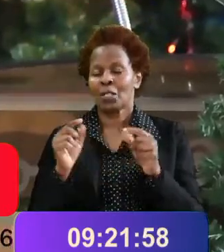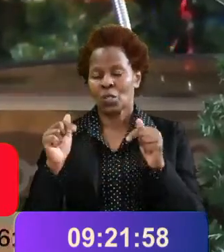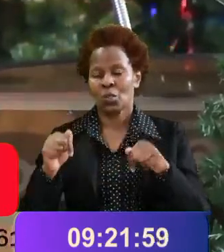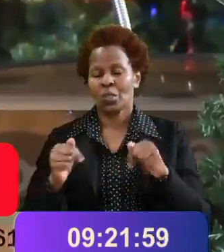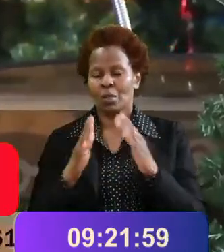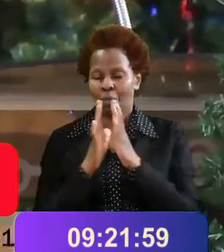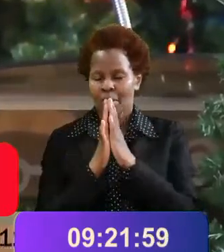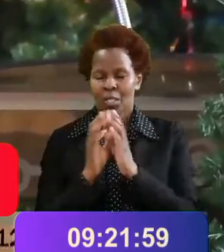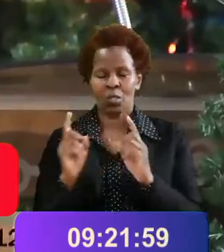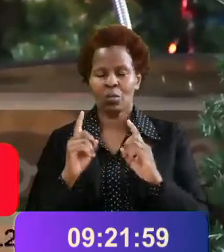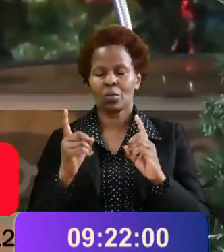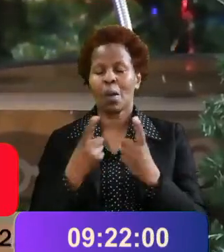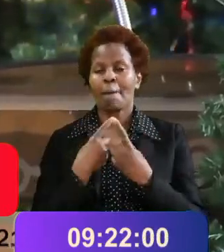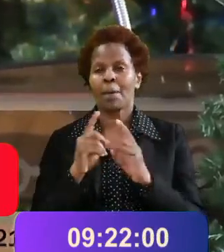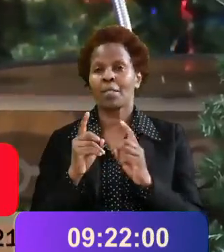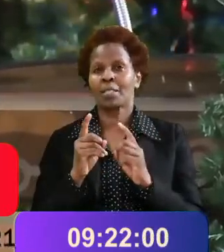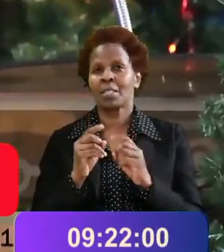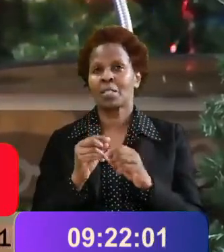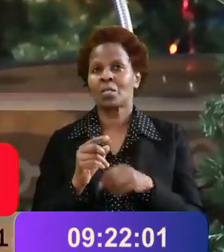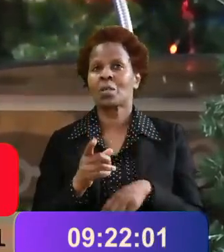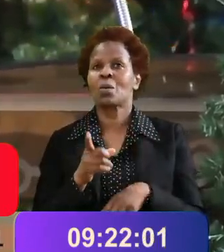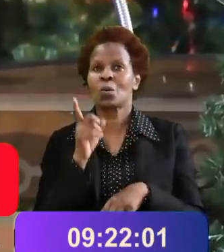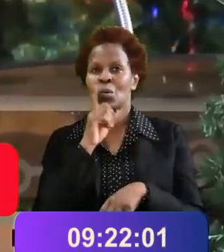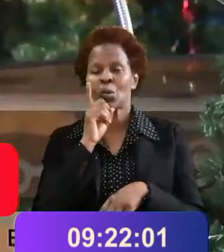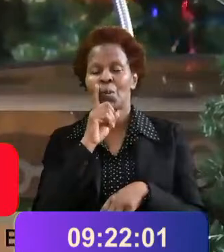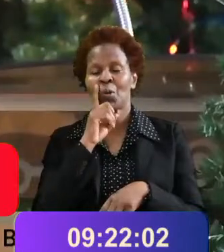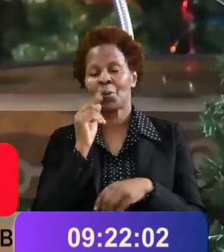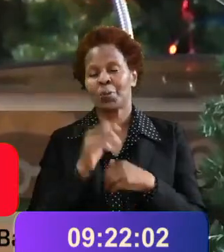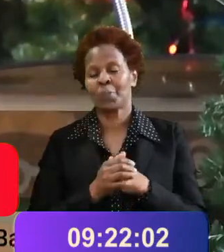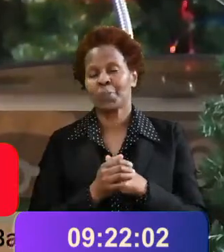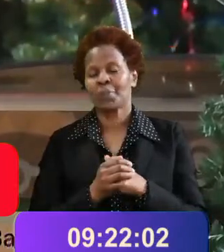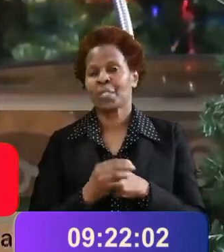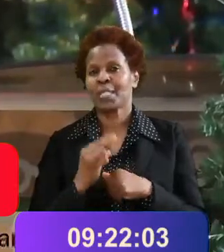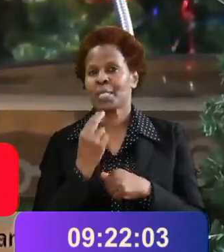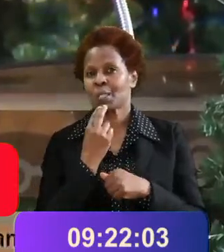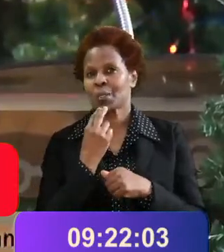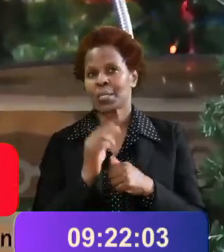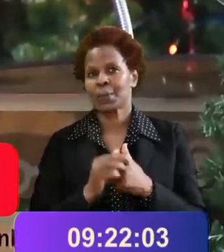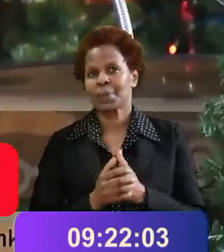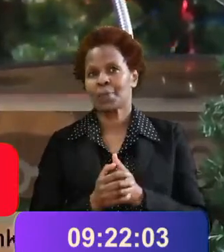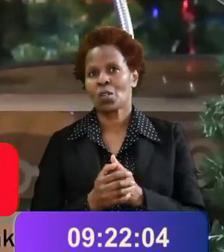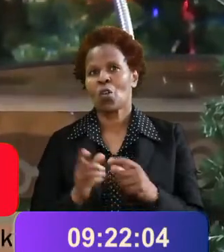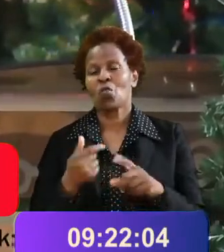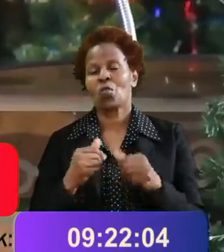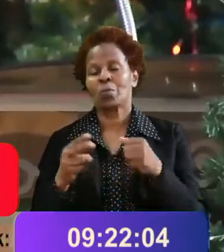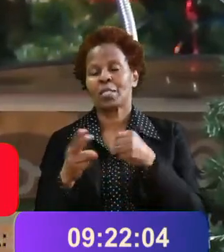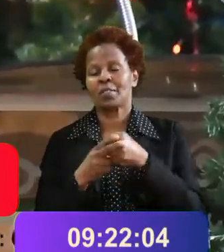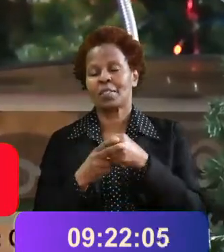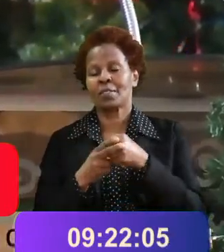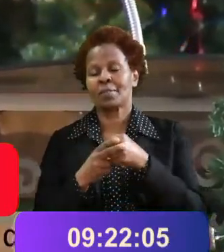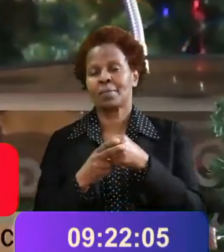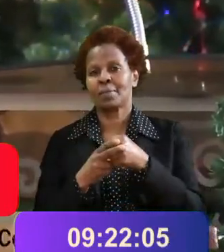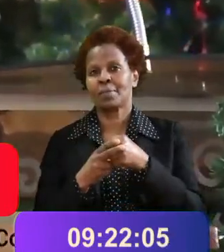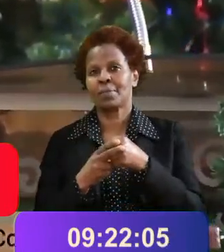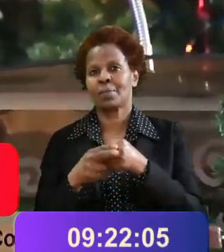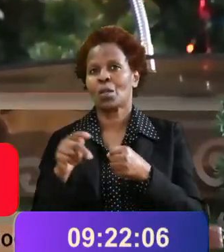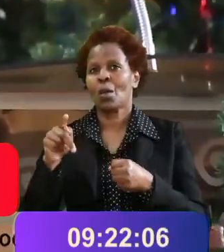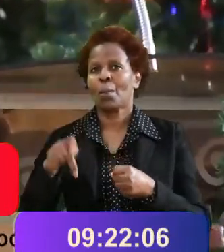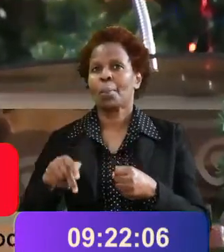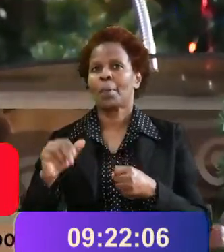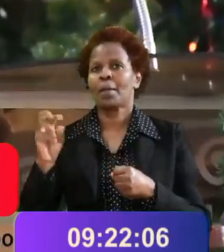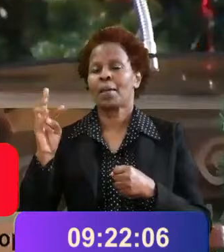resume on a Monday, that is tomorrow and Tuesday, from 7 a.m.